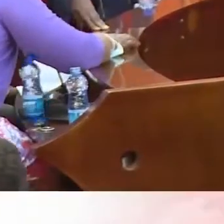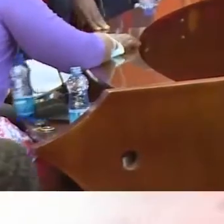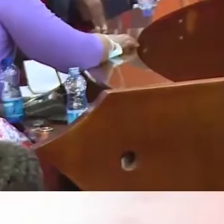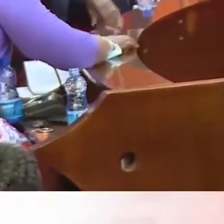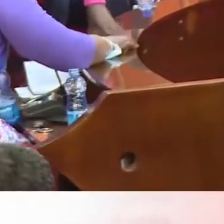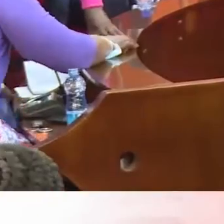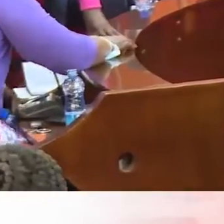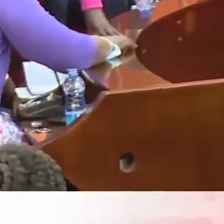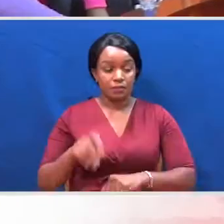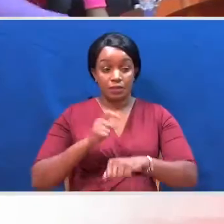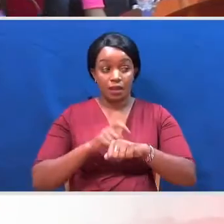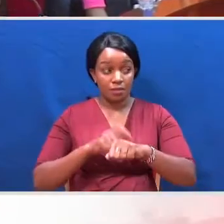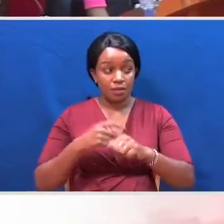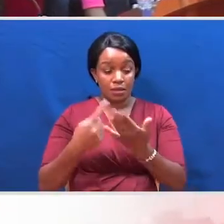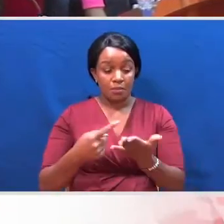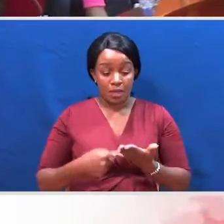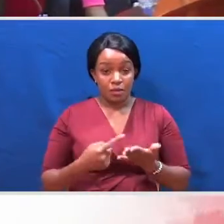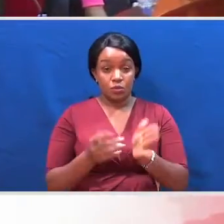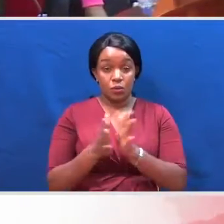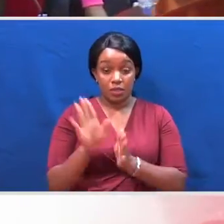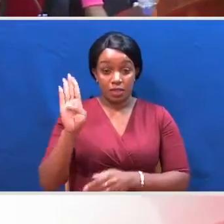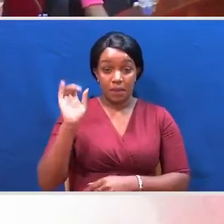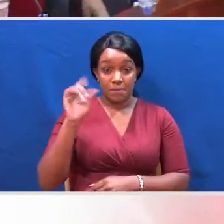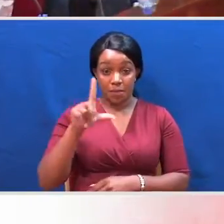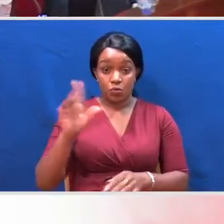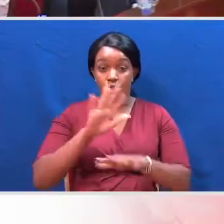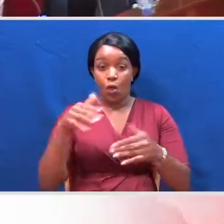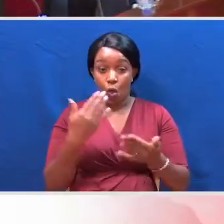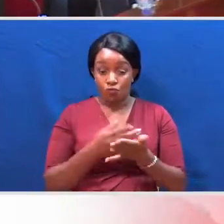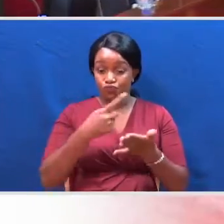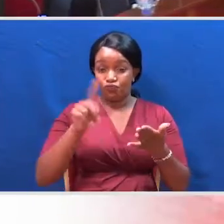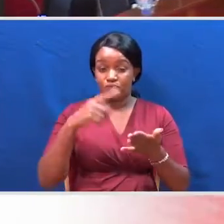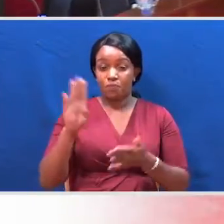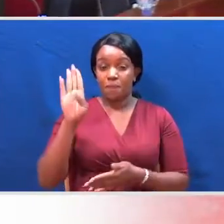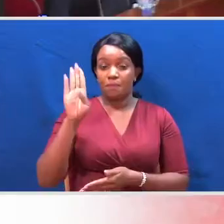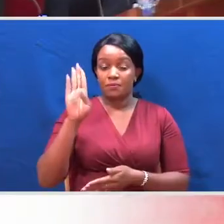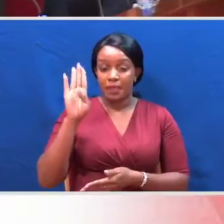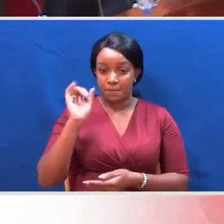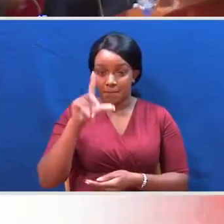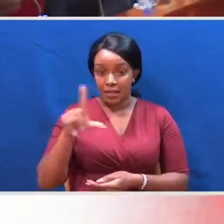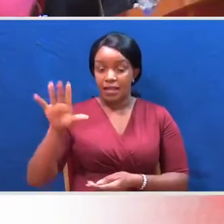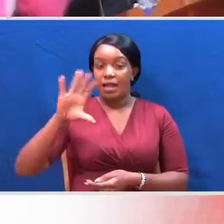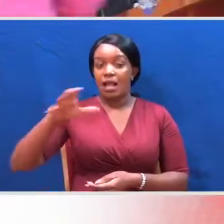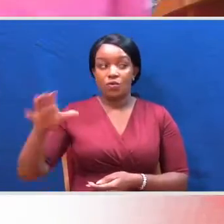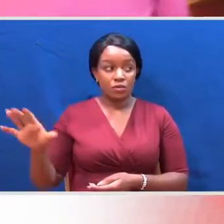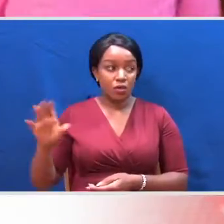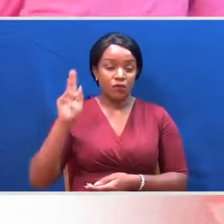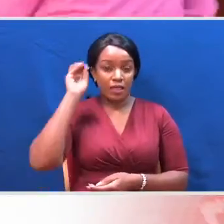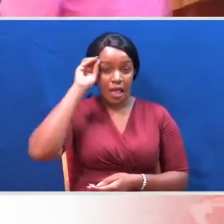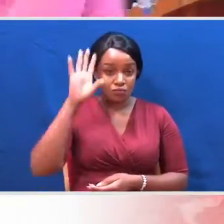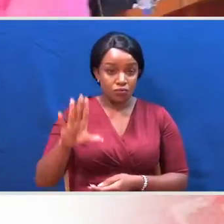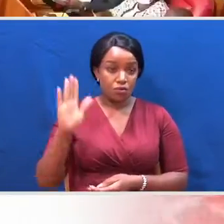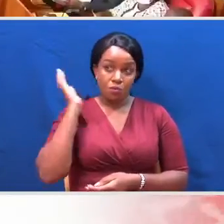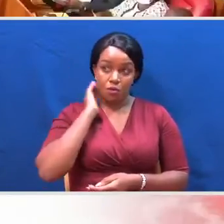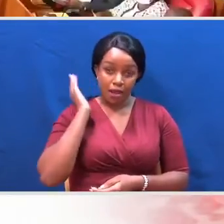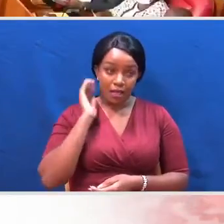the bill, with all of them adopting the bill. County assemblies of Kiambu, Murang'a,